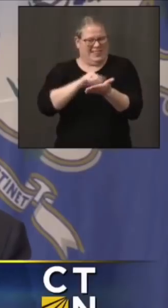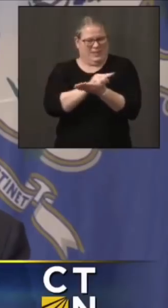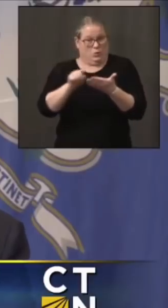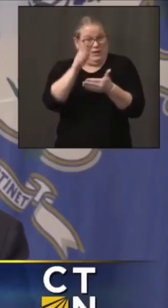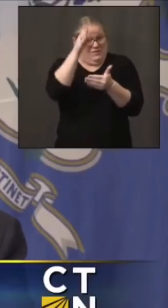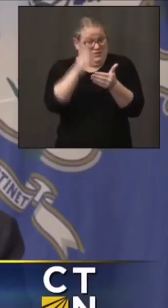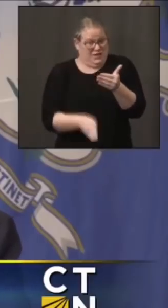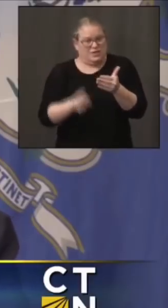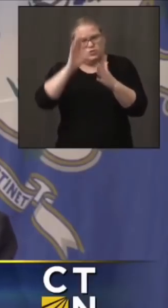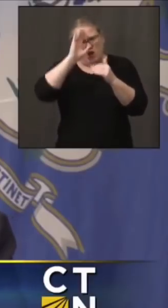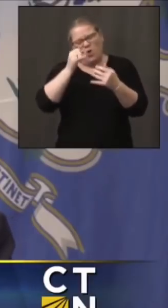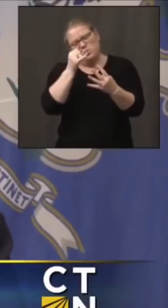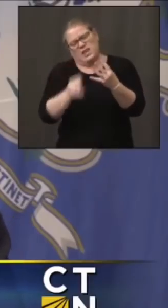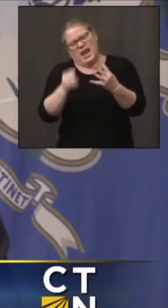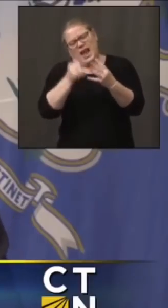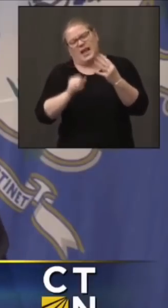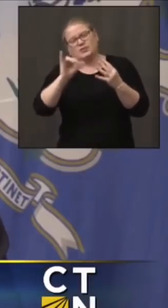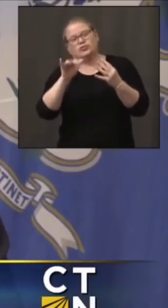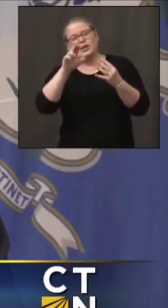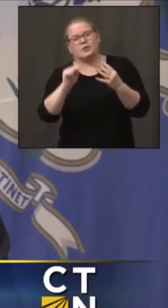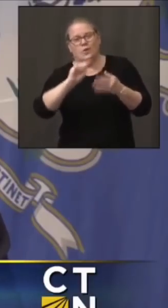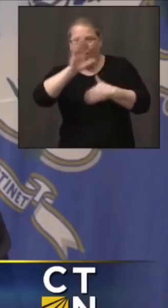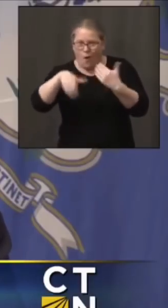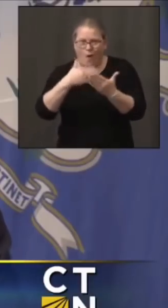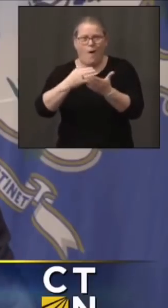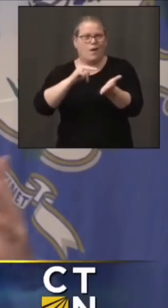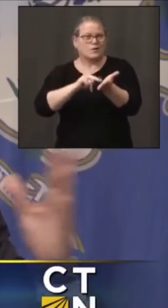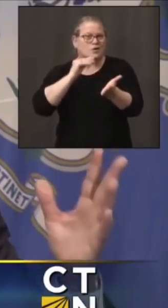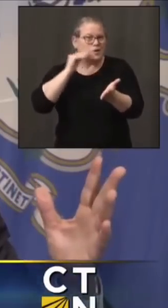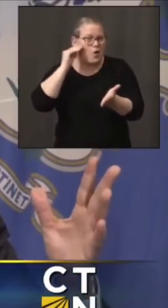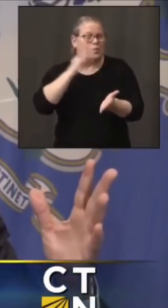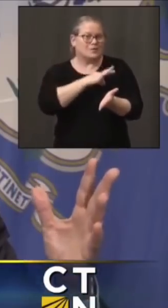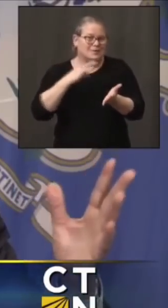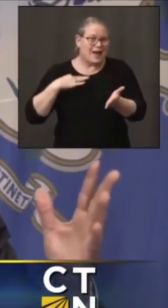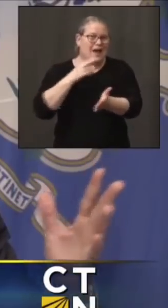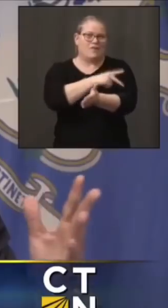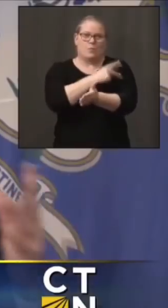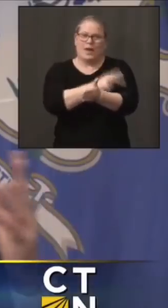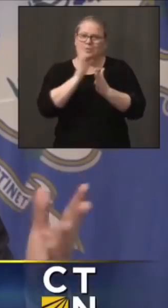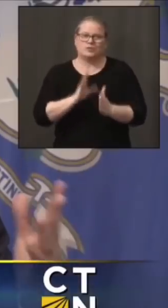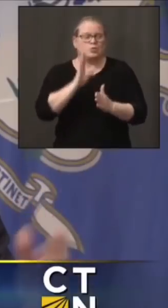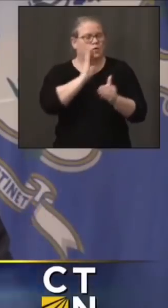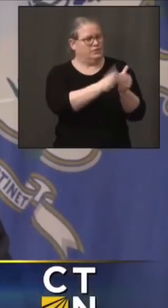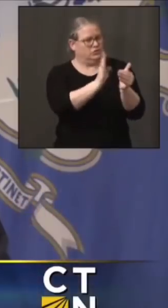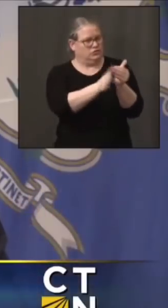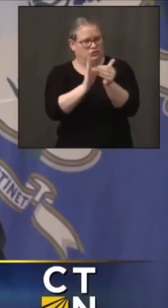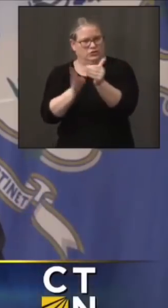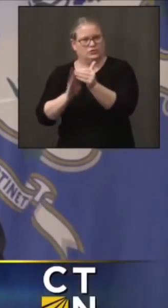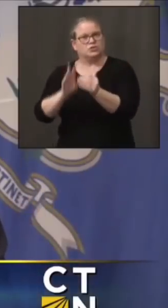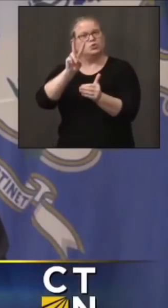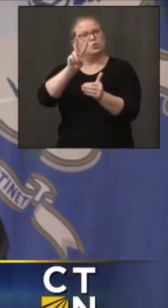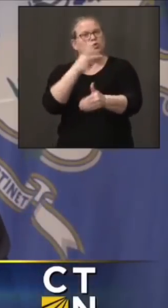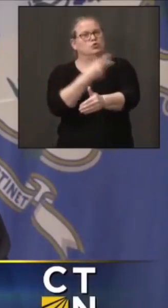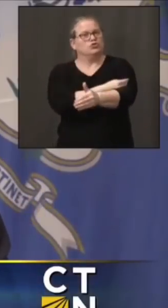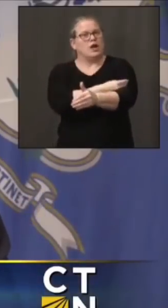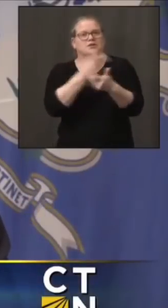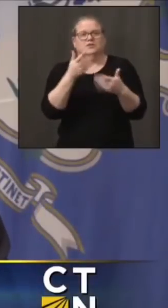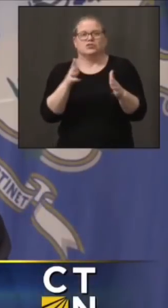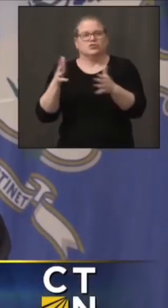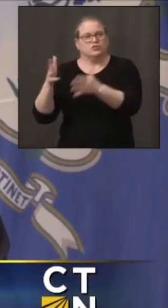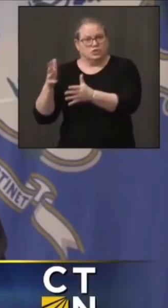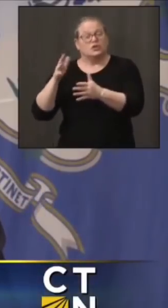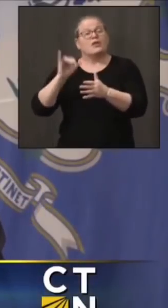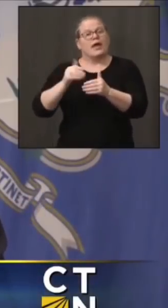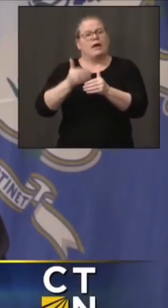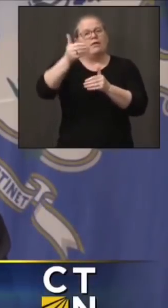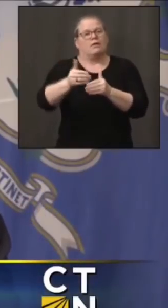how we start moving into H1B as well. How fast we get that whole next category, those essential workers, will